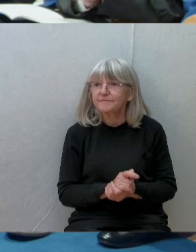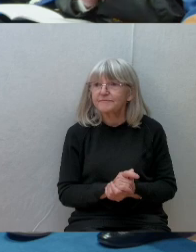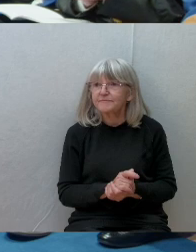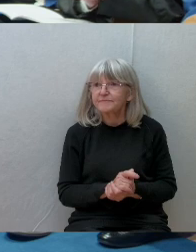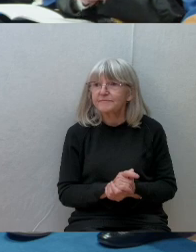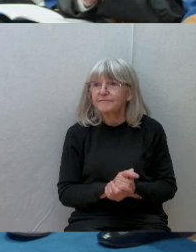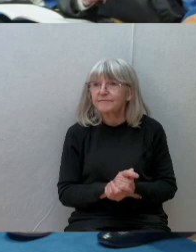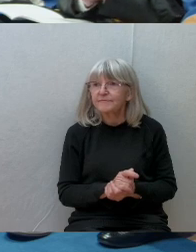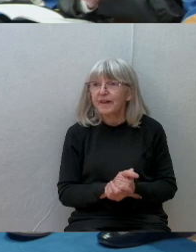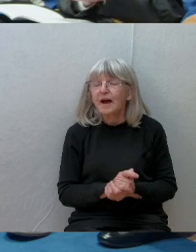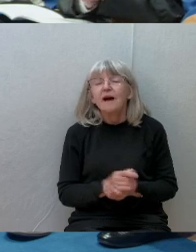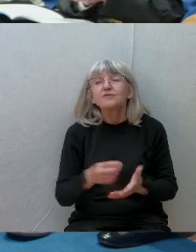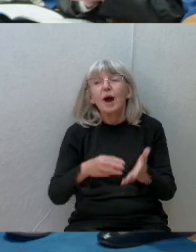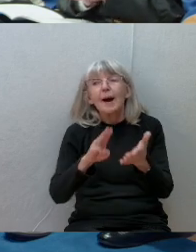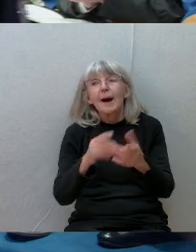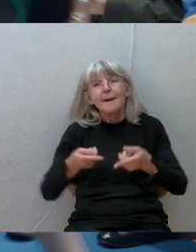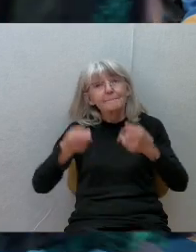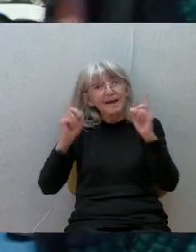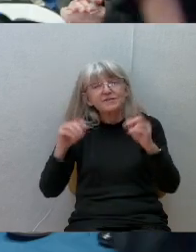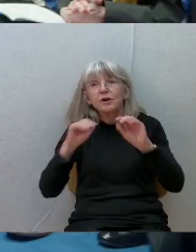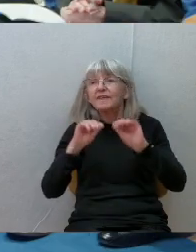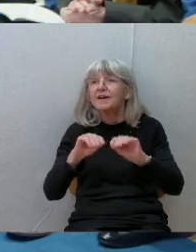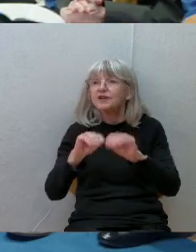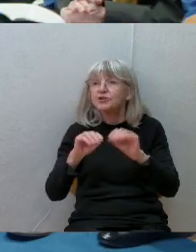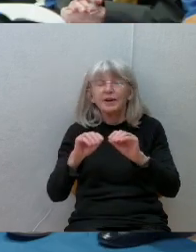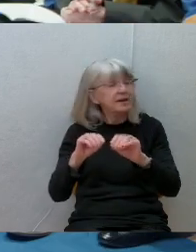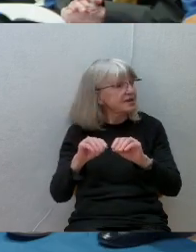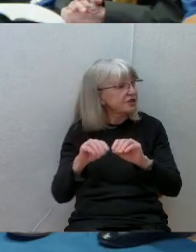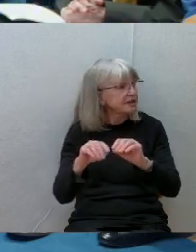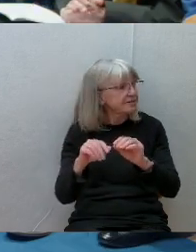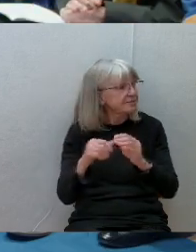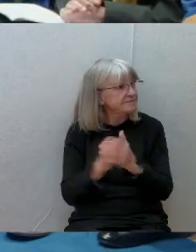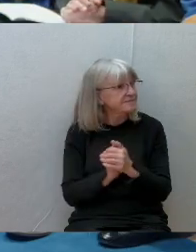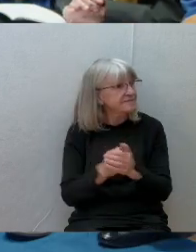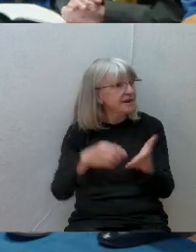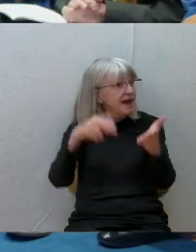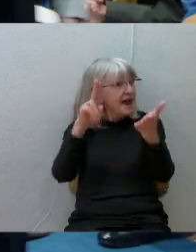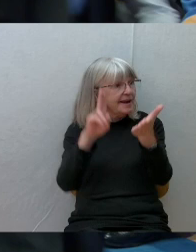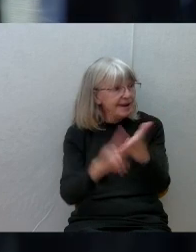And for the Master of Education, Nesrin Al-Alali.